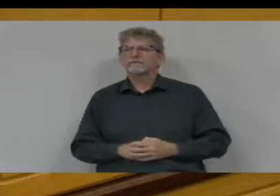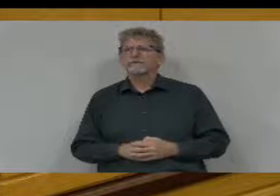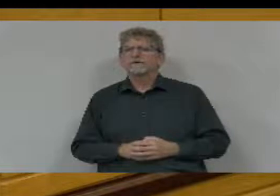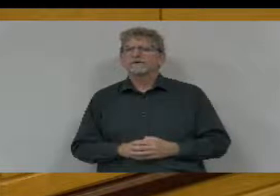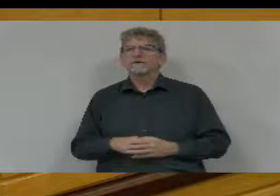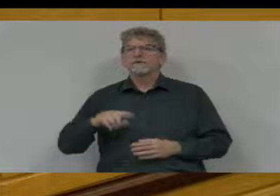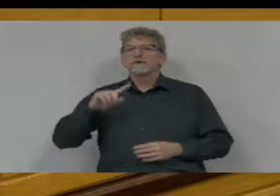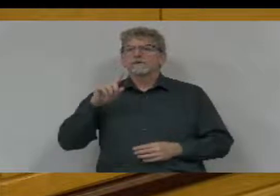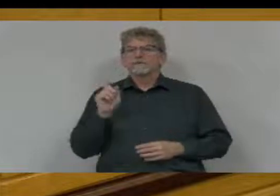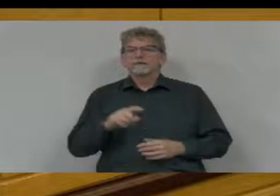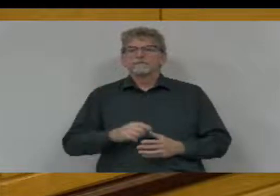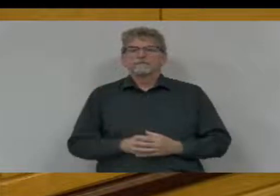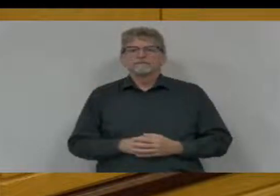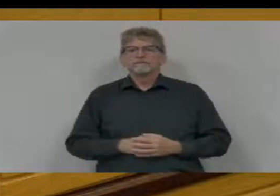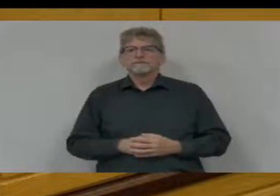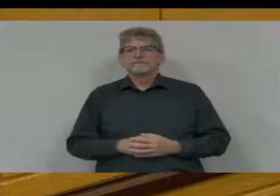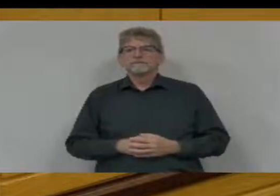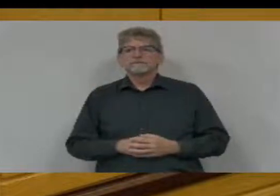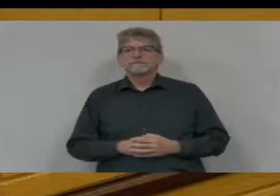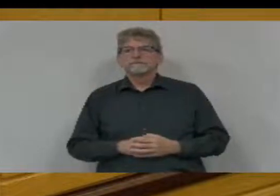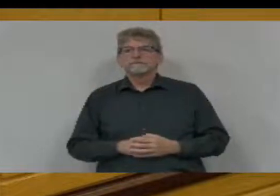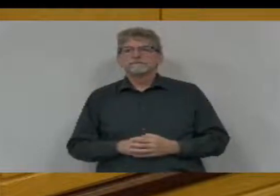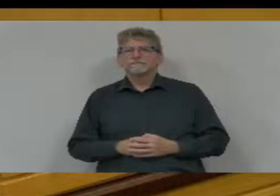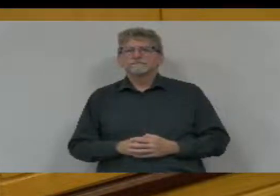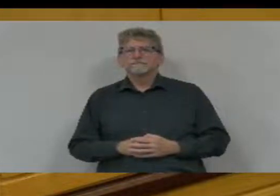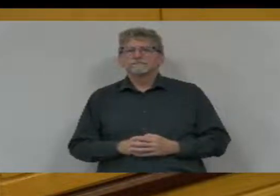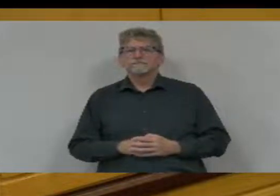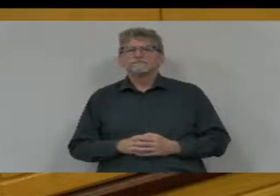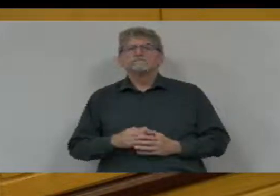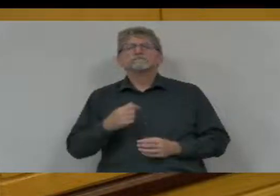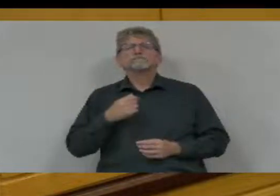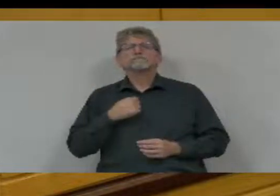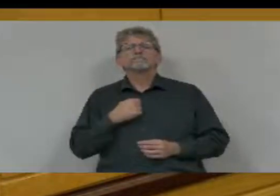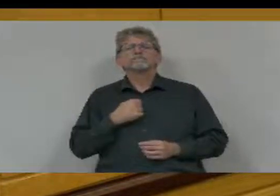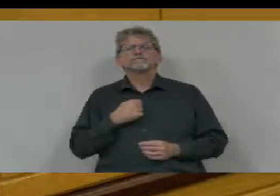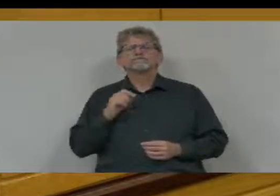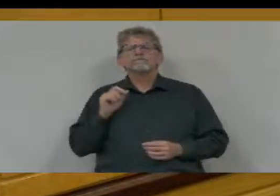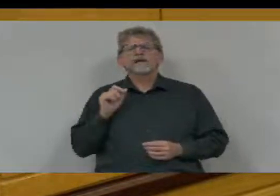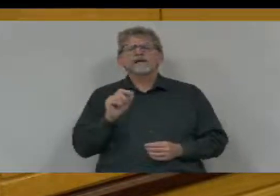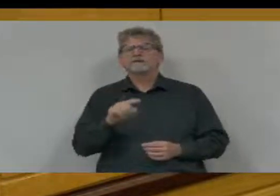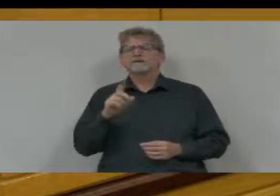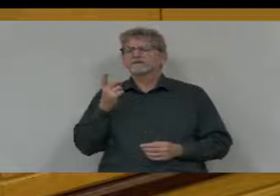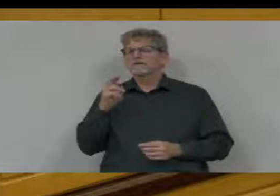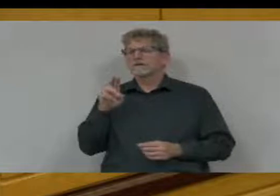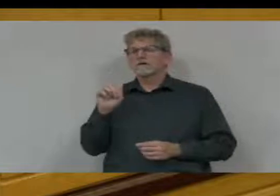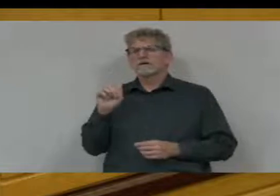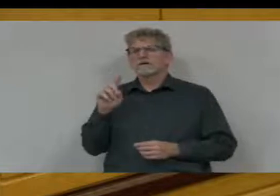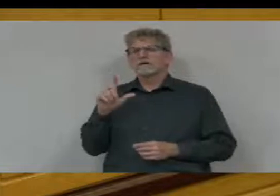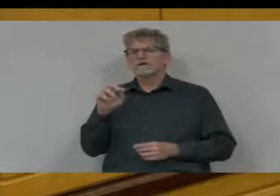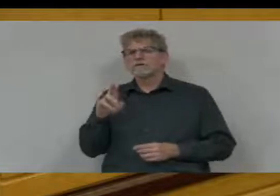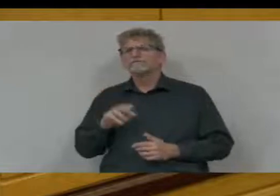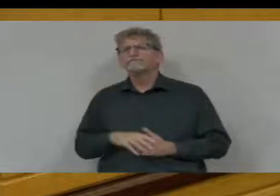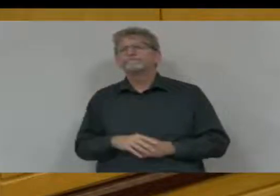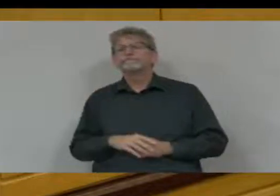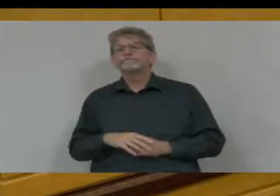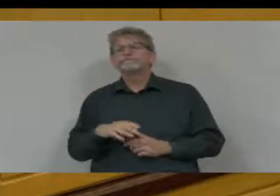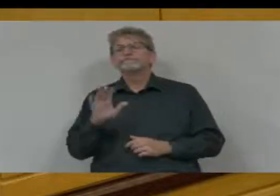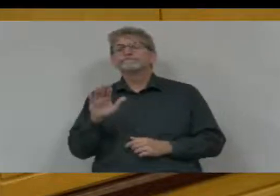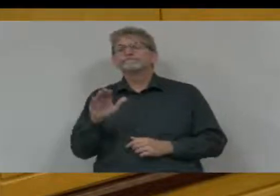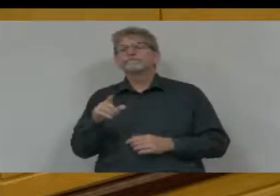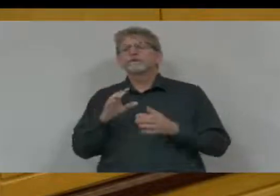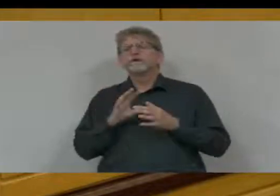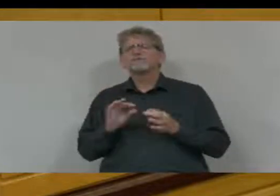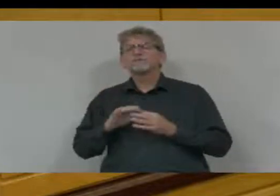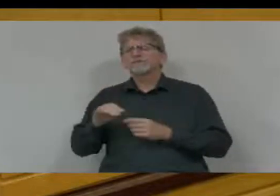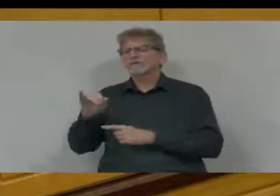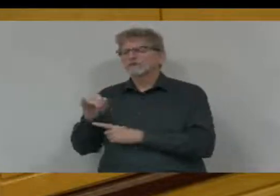Emily Seibert with WBAA. I did want to, Dr. Adler, ask just really quickly, since you're having this Johnson & Johnson drive on